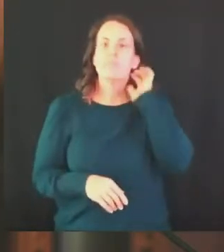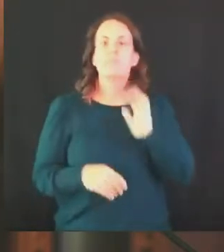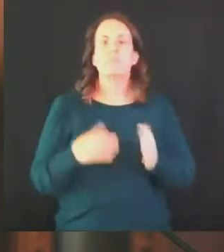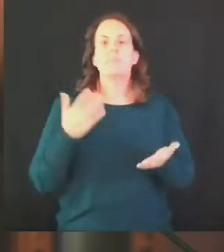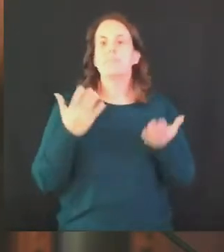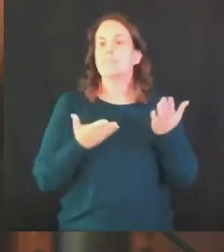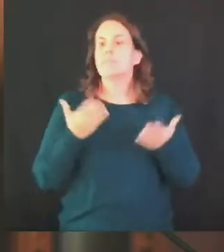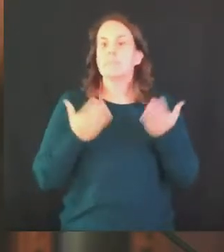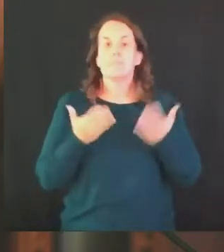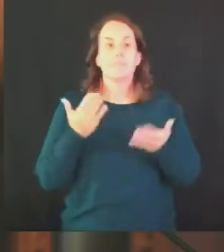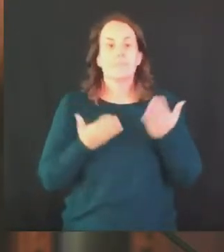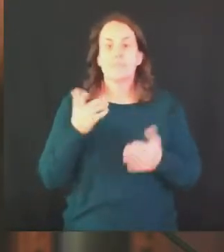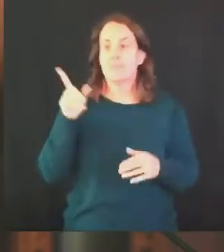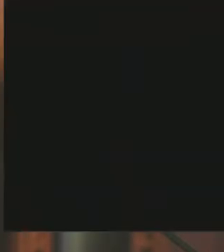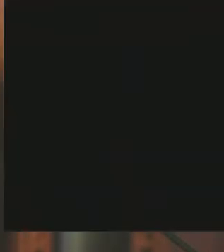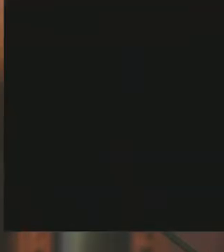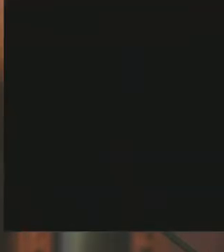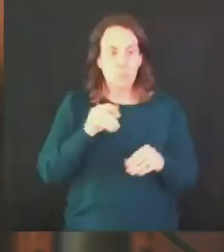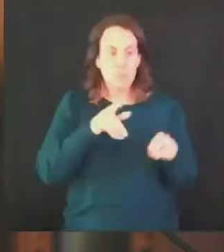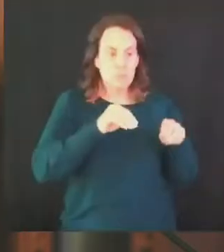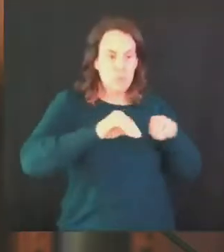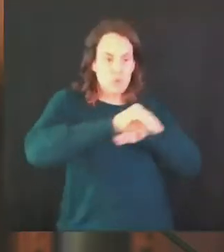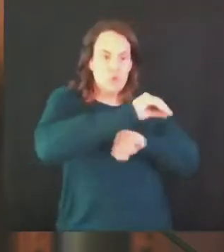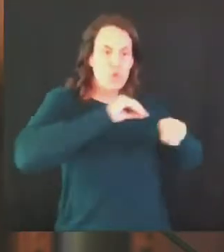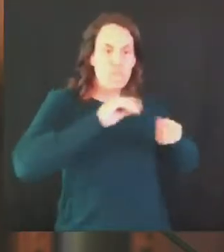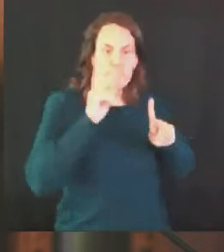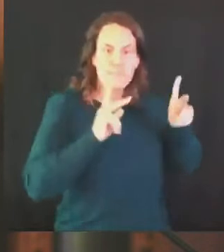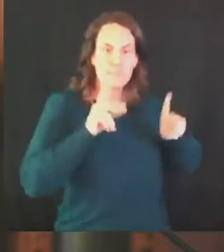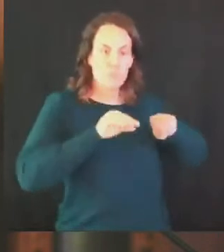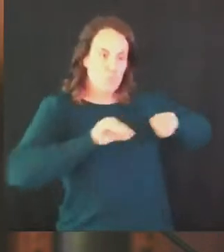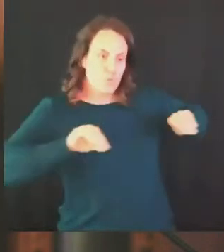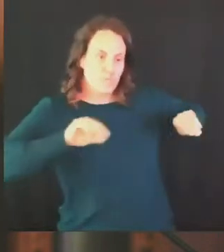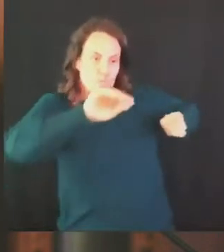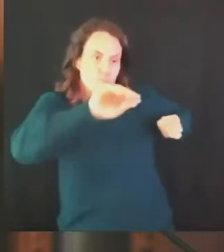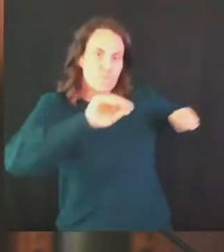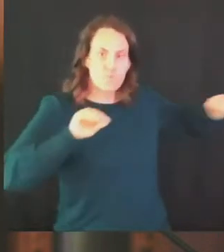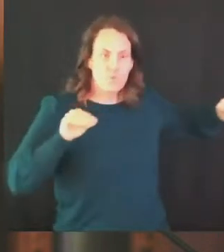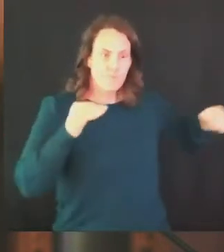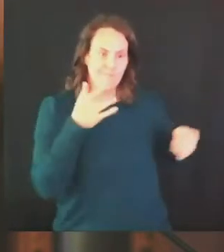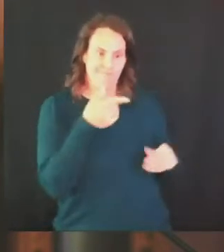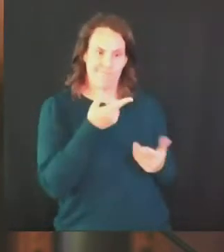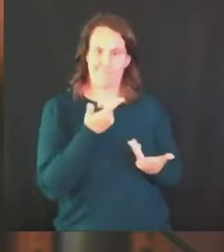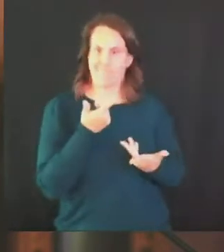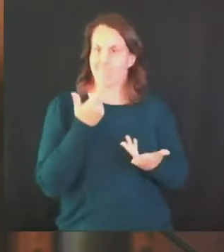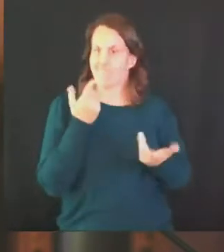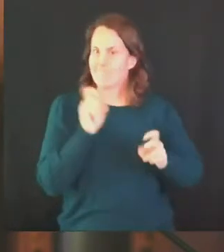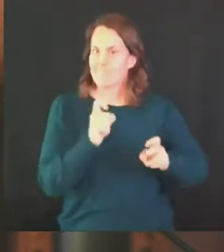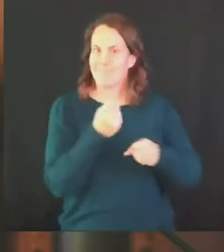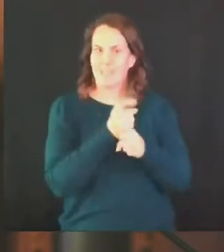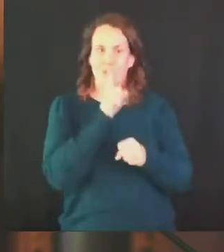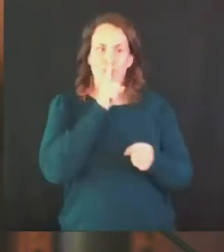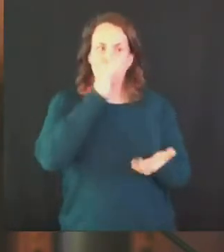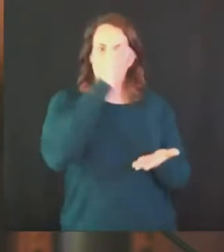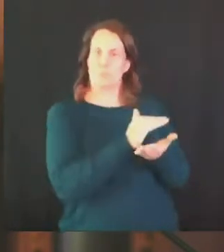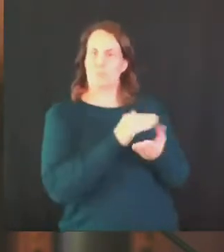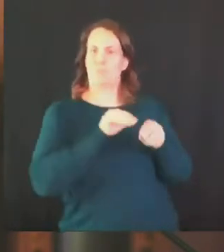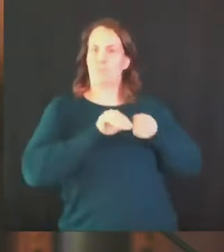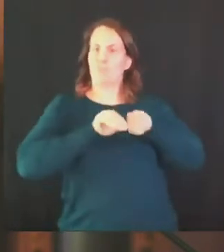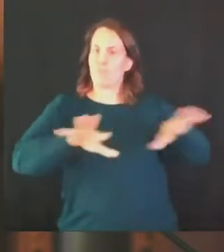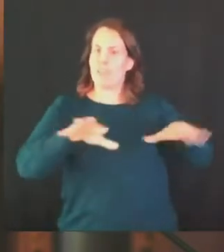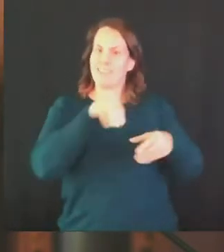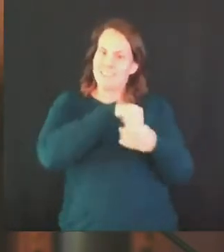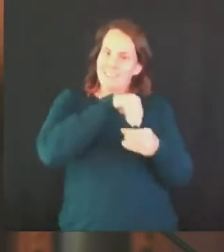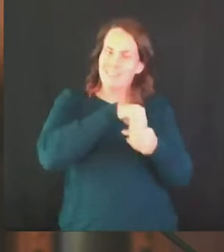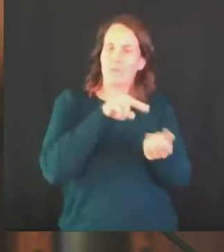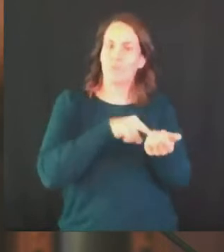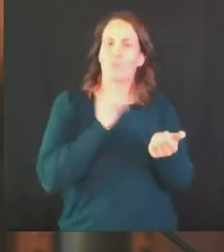separating, healthy skilled nursing residents from those who are positive or suspected